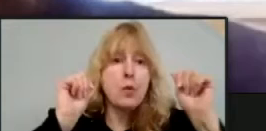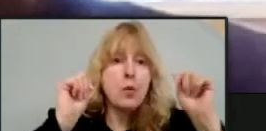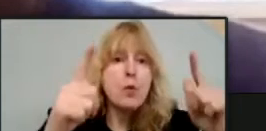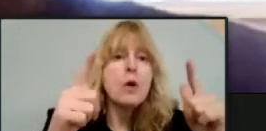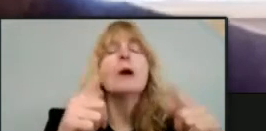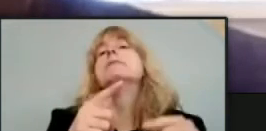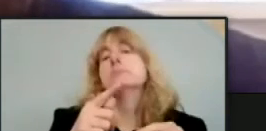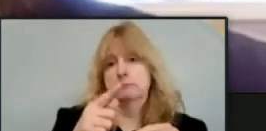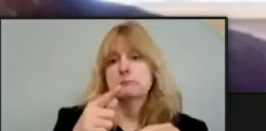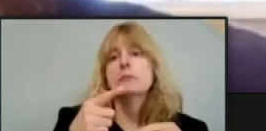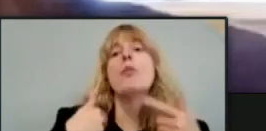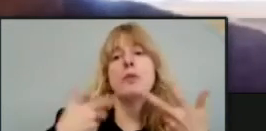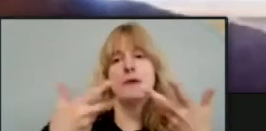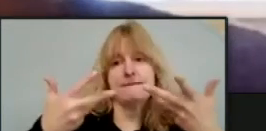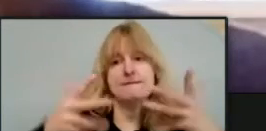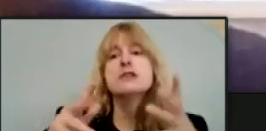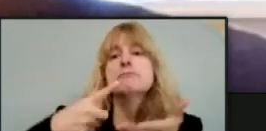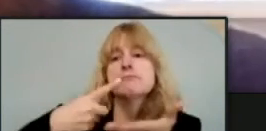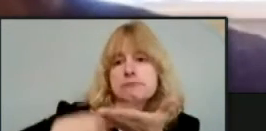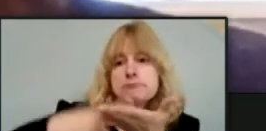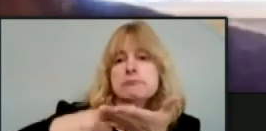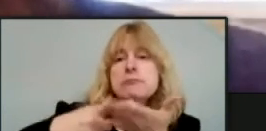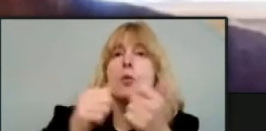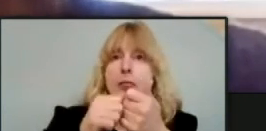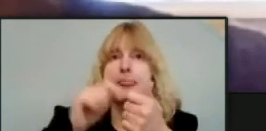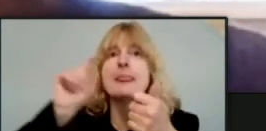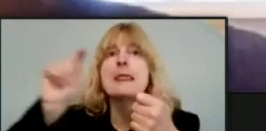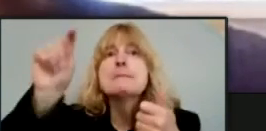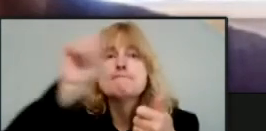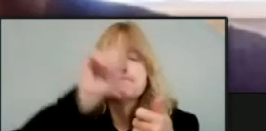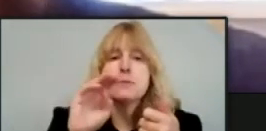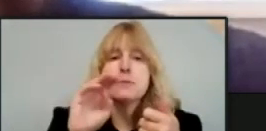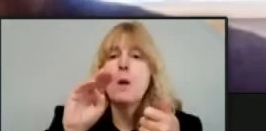had conversations with these mobile test sites, the neighborhood